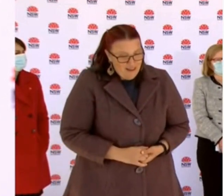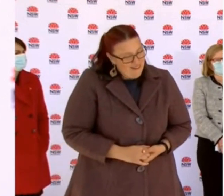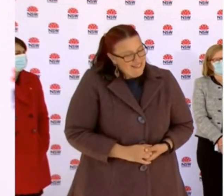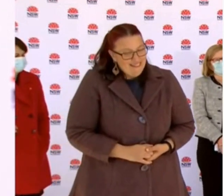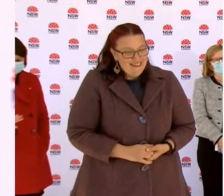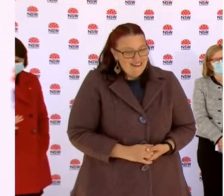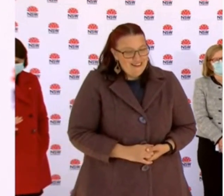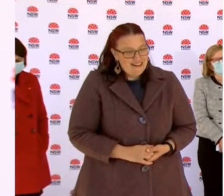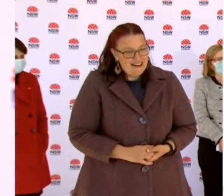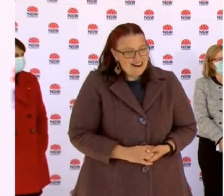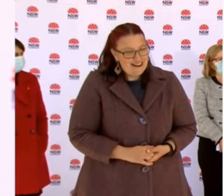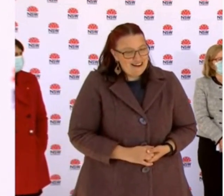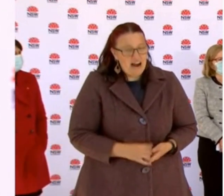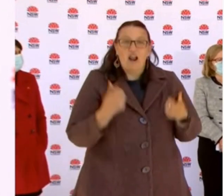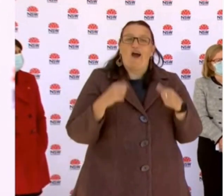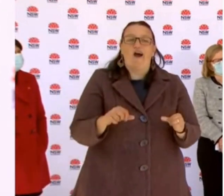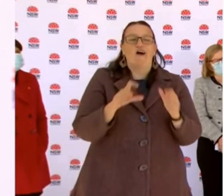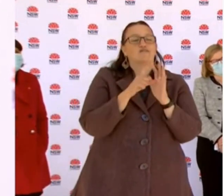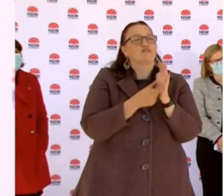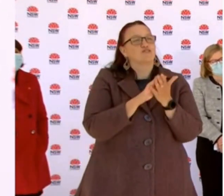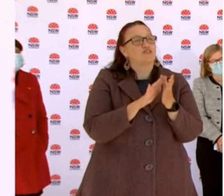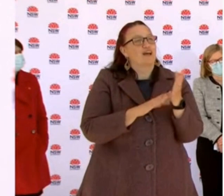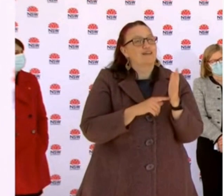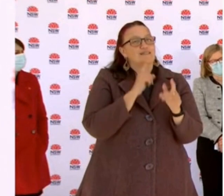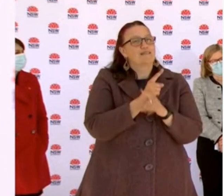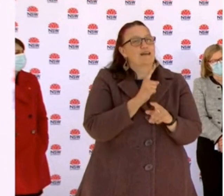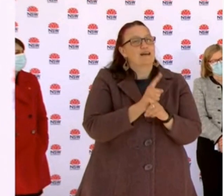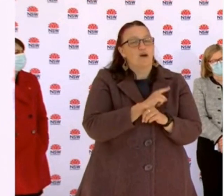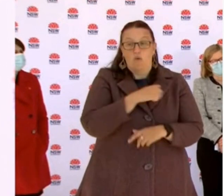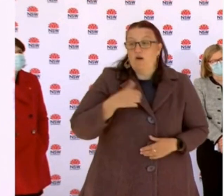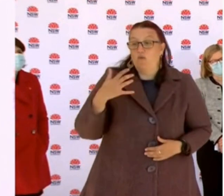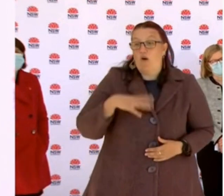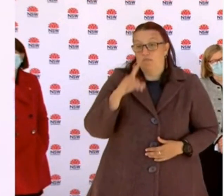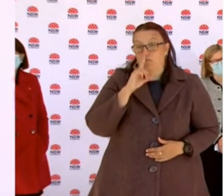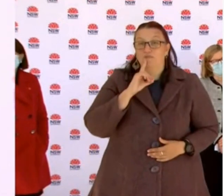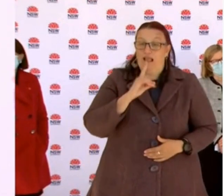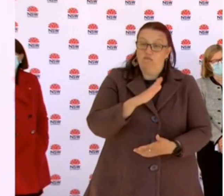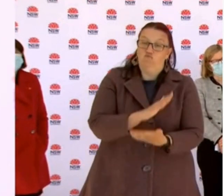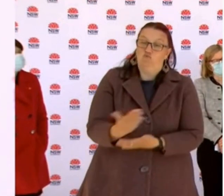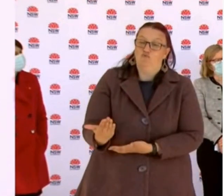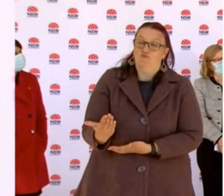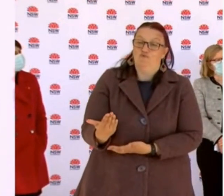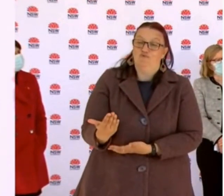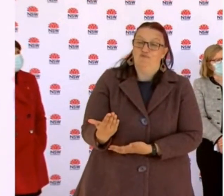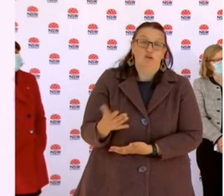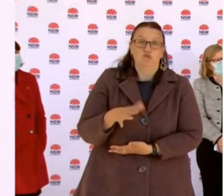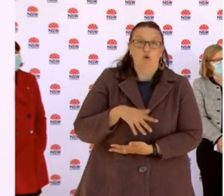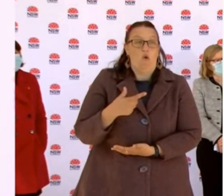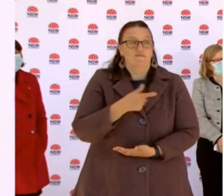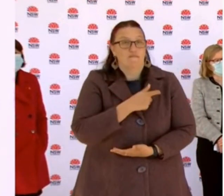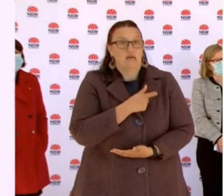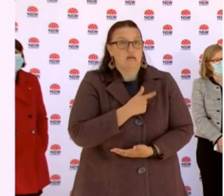It's a delicate balance because, as Dr. Chant has indicated, we want individuals to feel like they can come forward when they